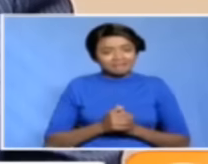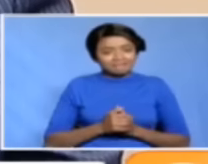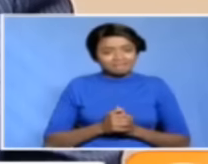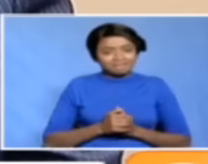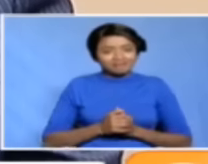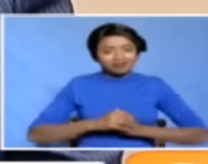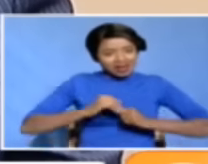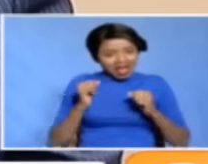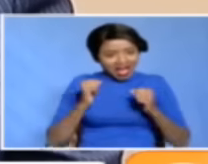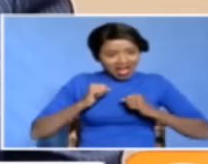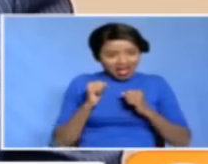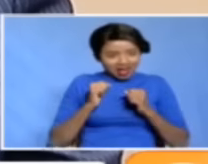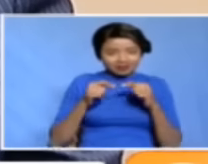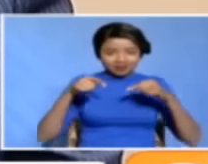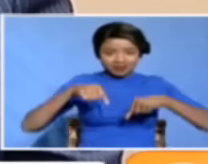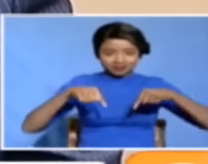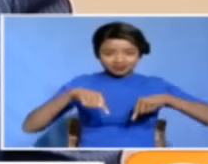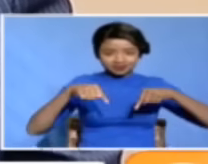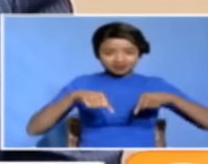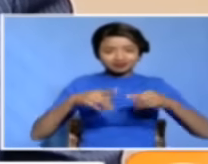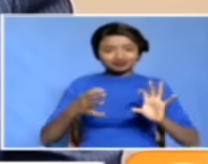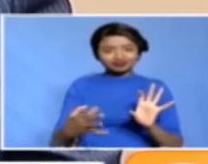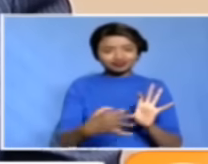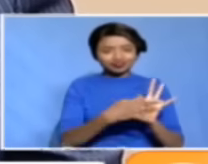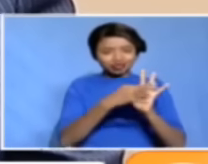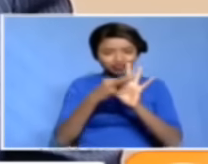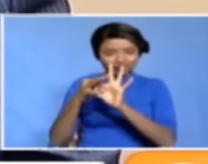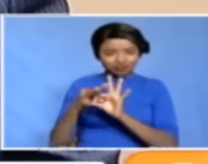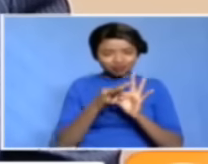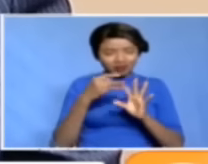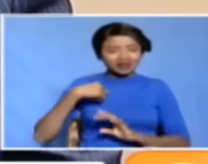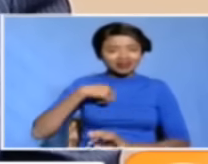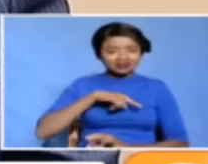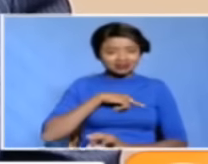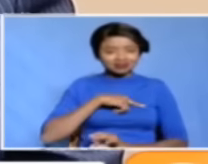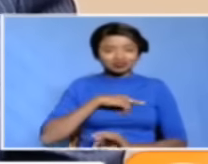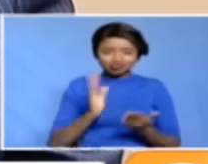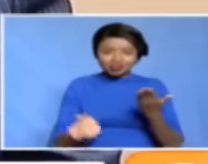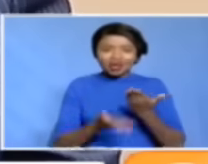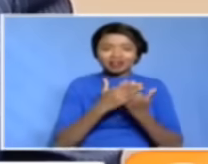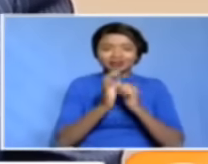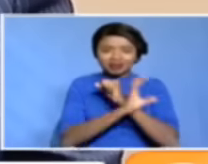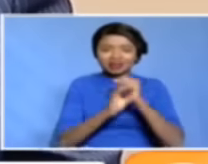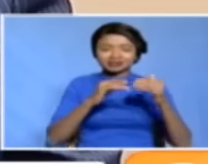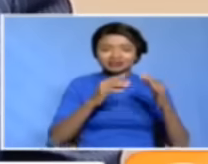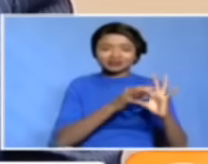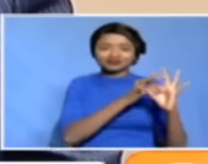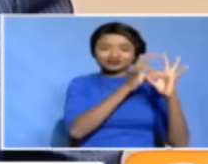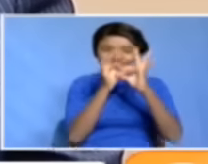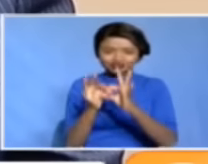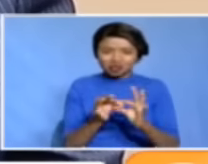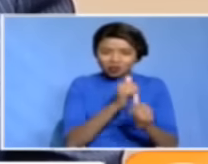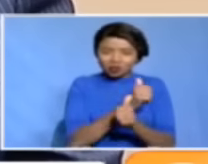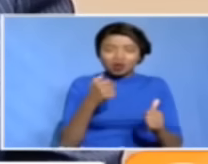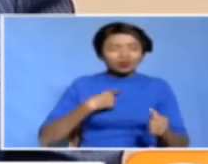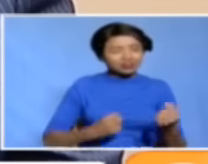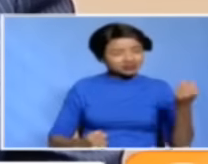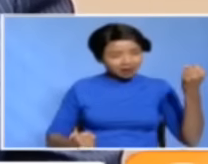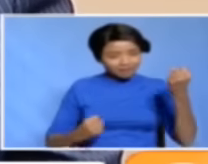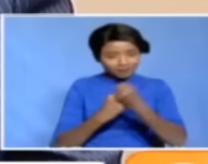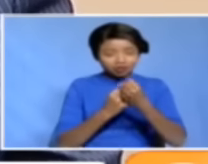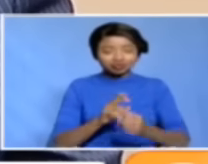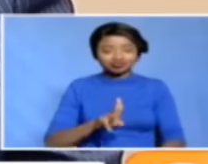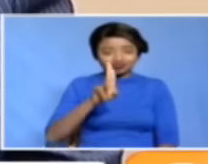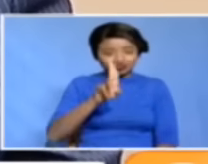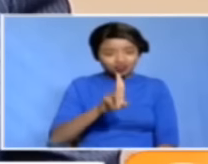he has joined us in building a more united country. We support the president, and we